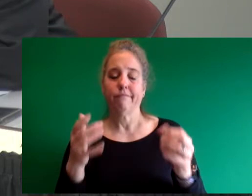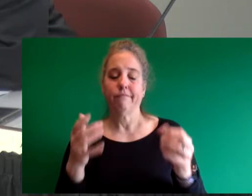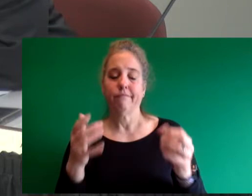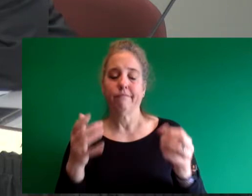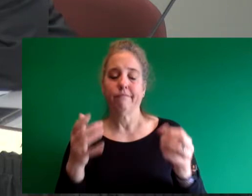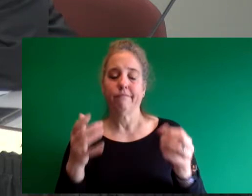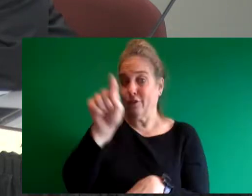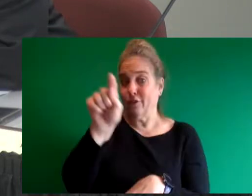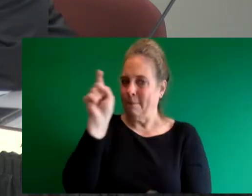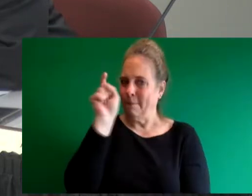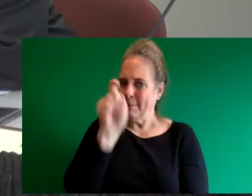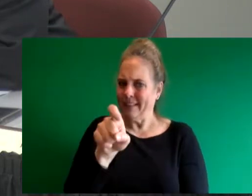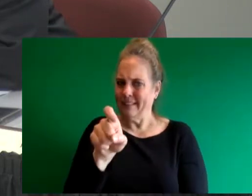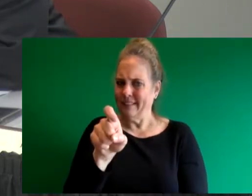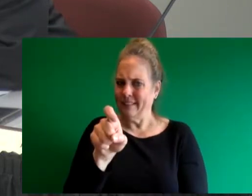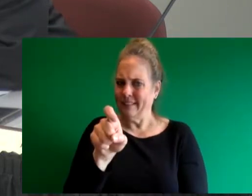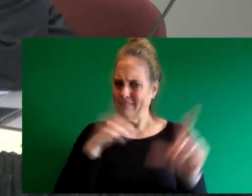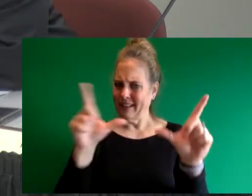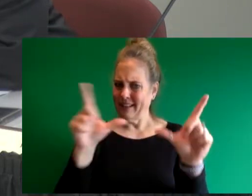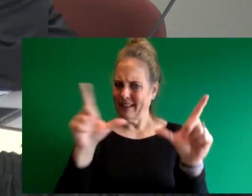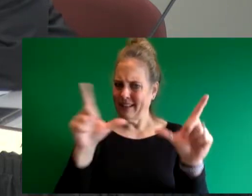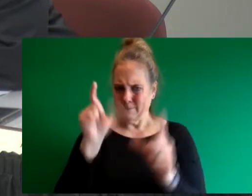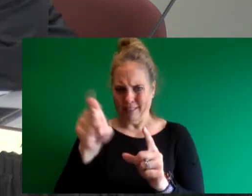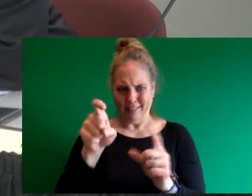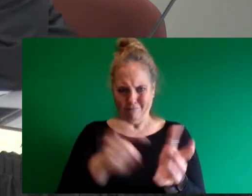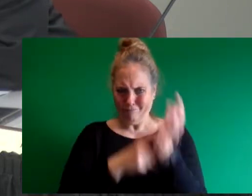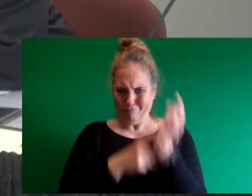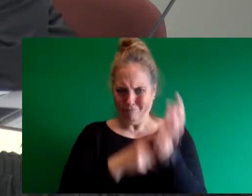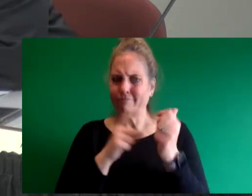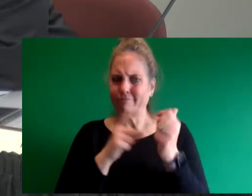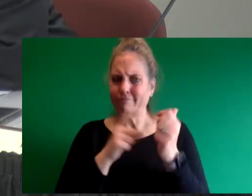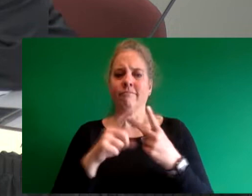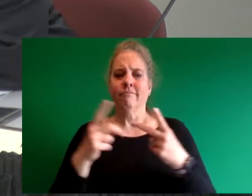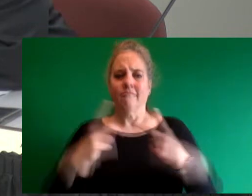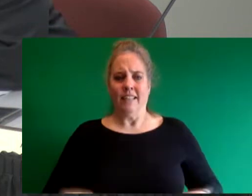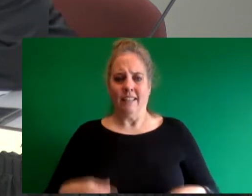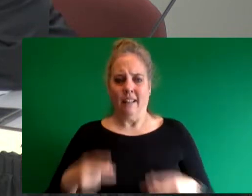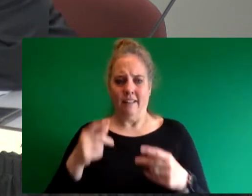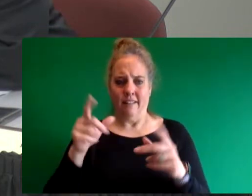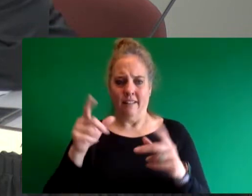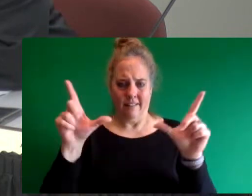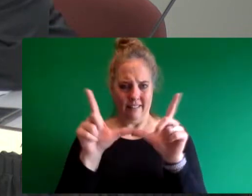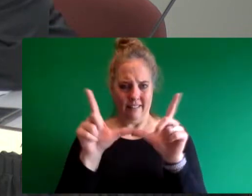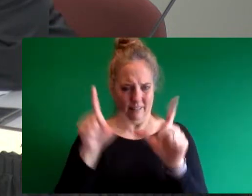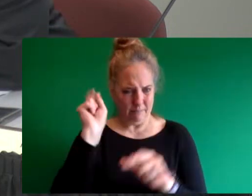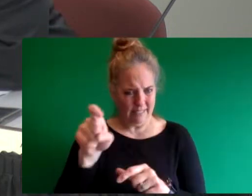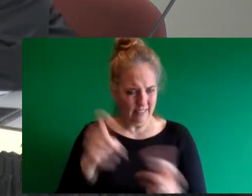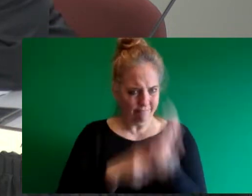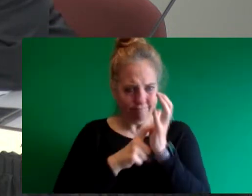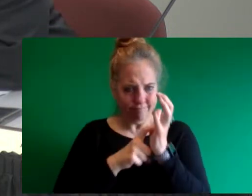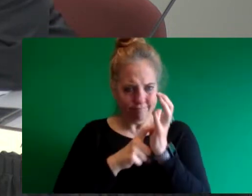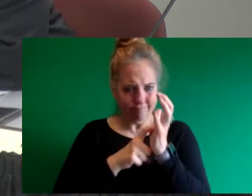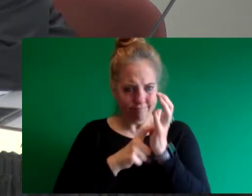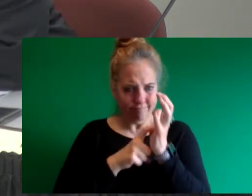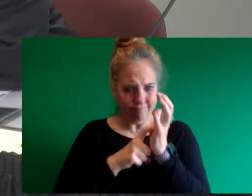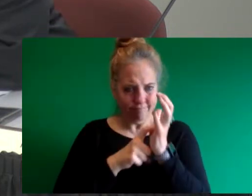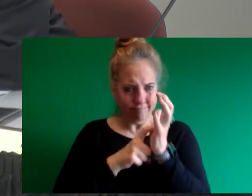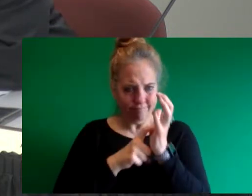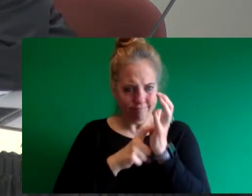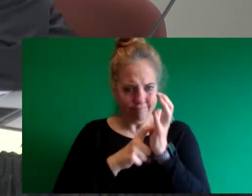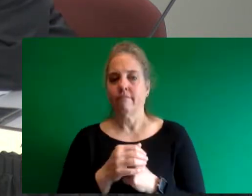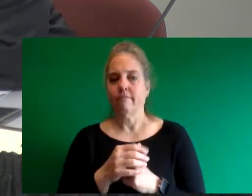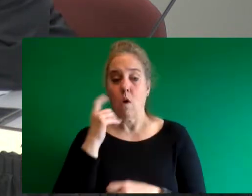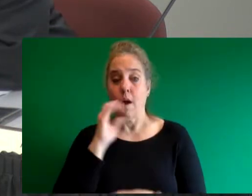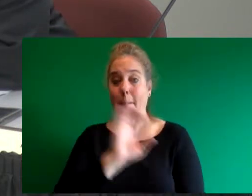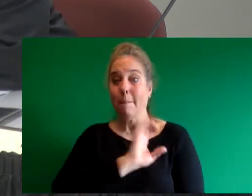Physical therapy businesses will have to have a license. So it's a way PD can go in and quickly shut these things down. And you never